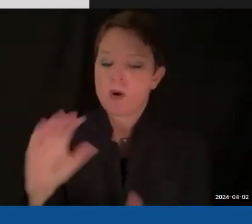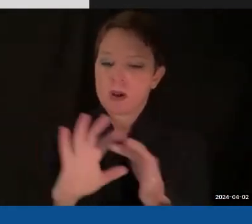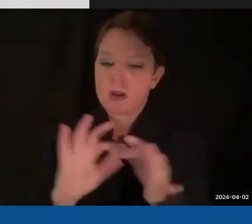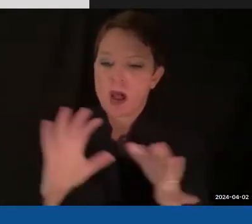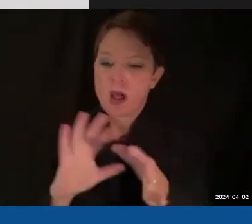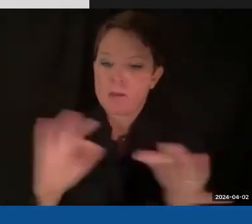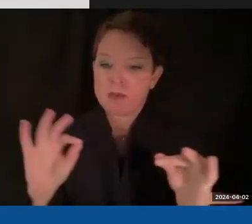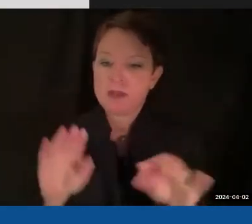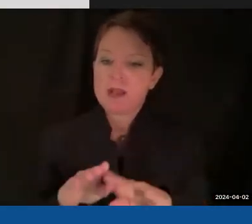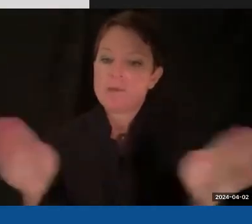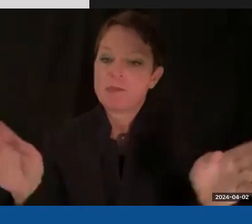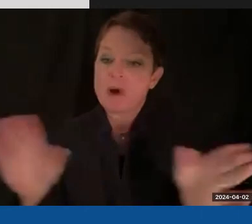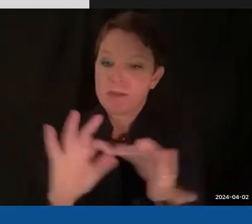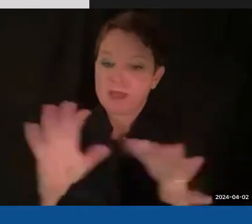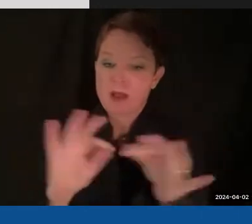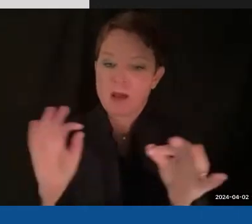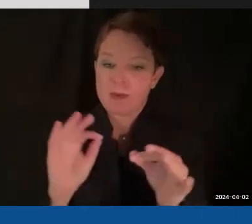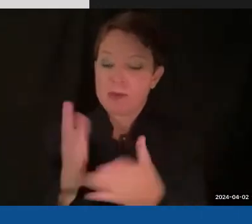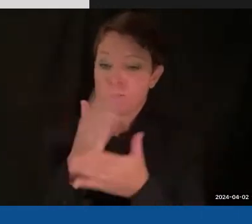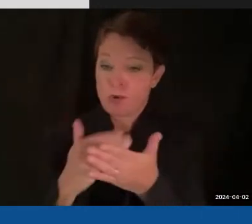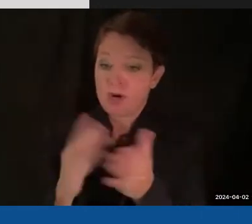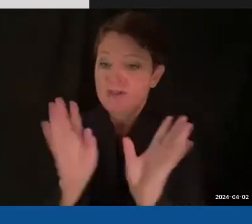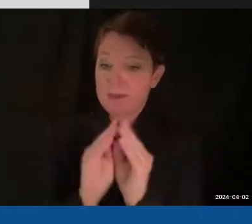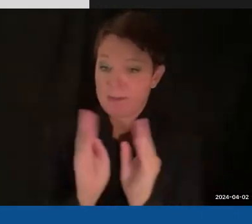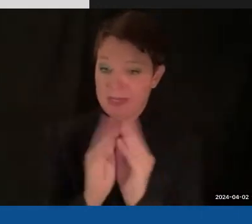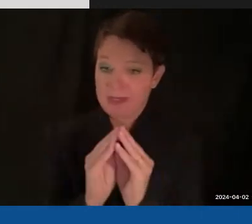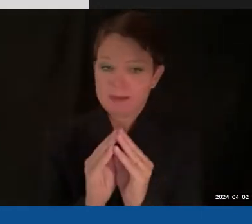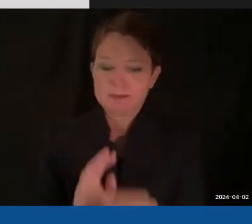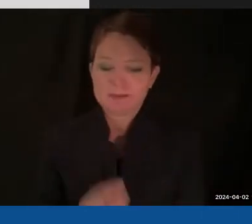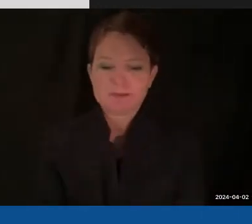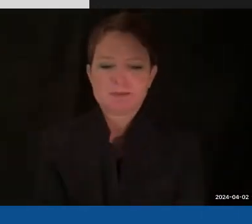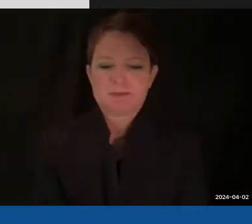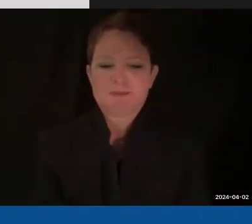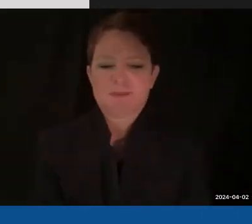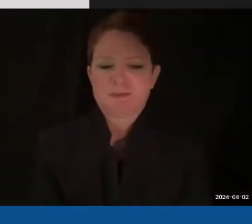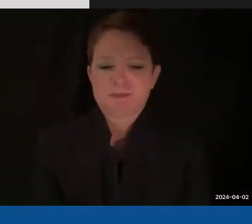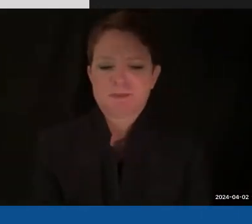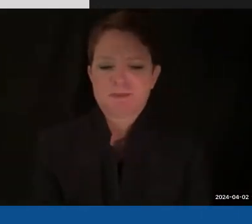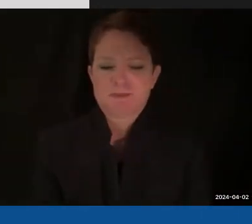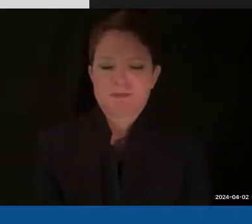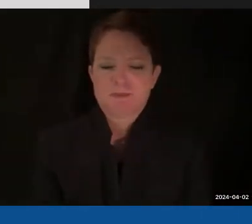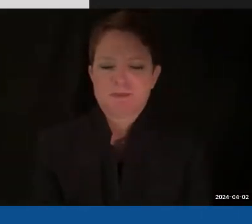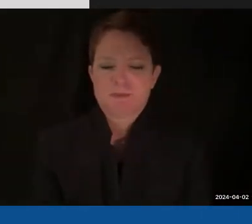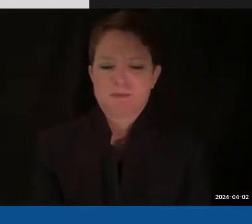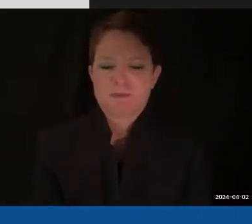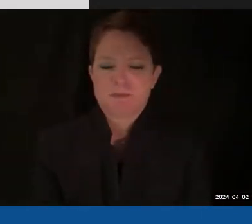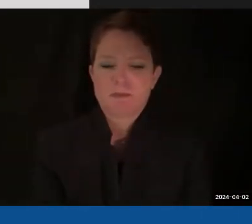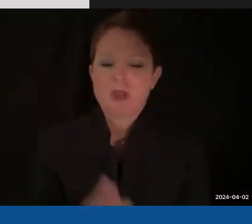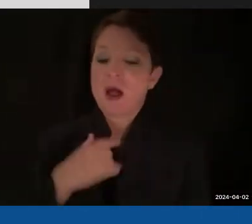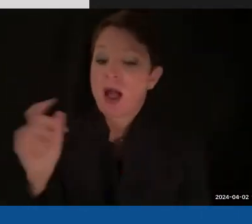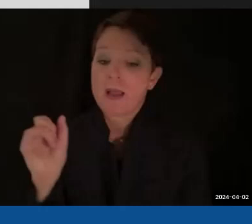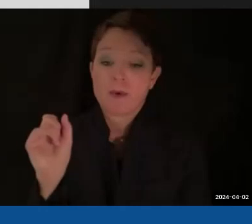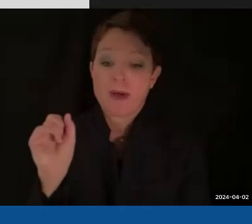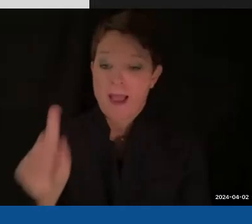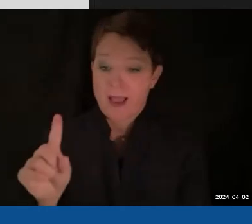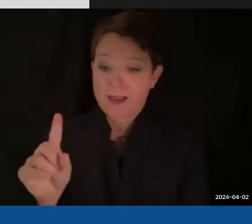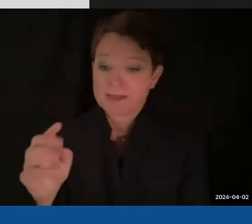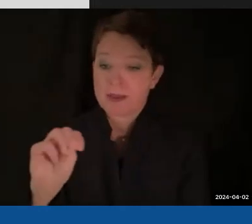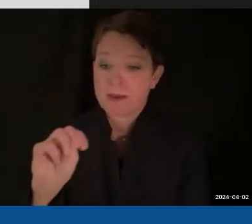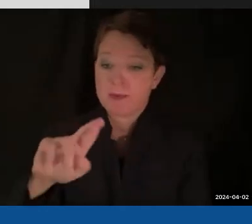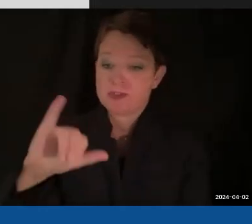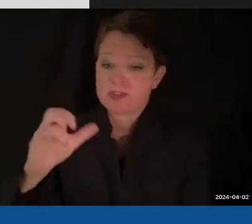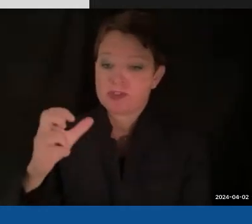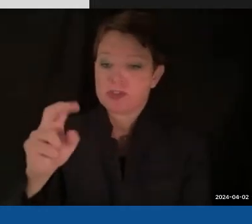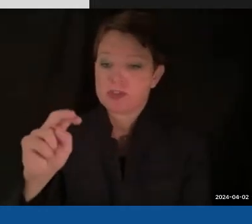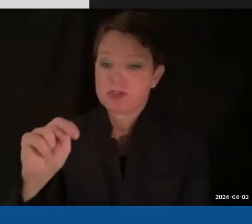and public comment section of this meeting. So I'll ask Mr. John Chin